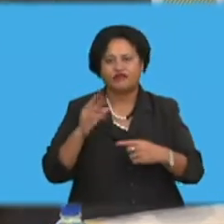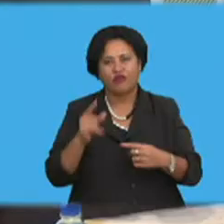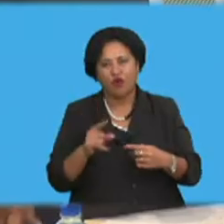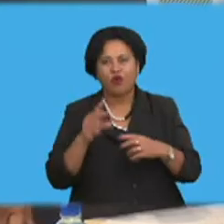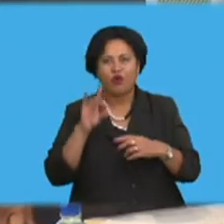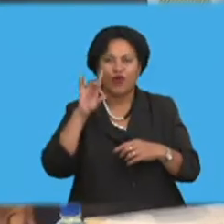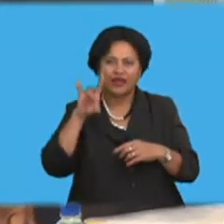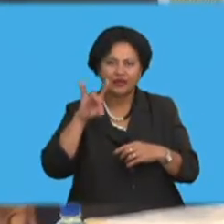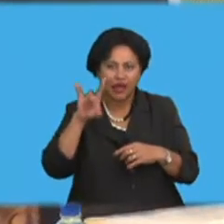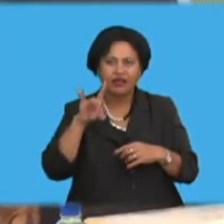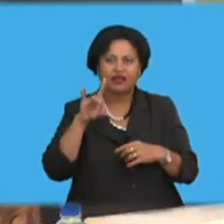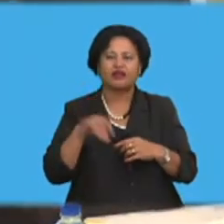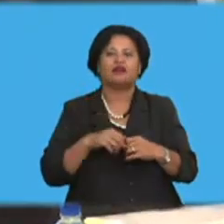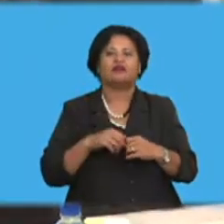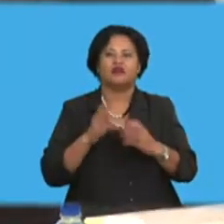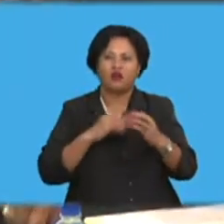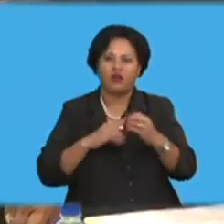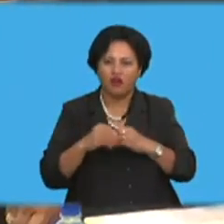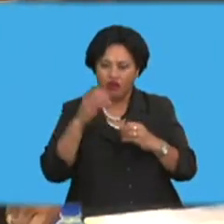pathologists,